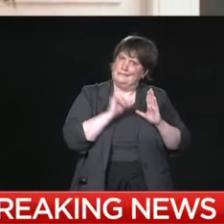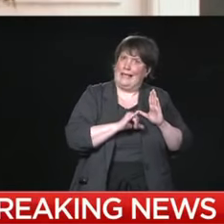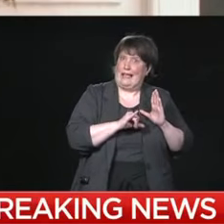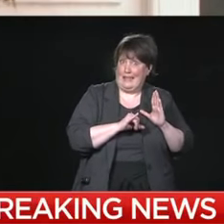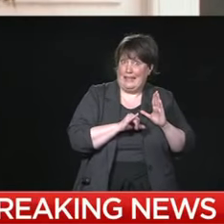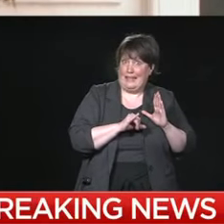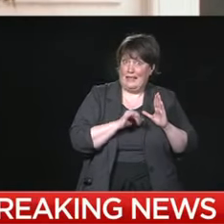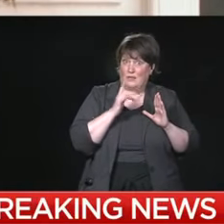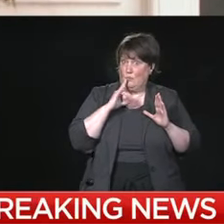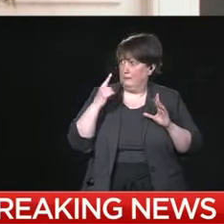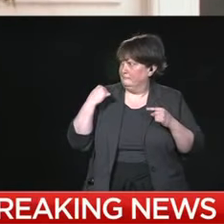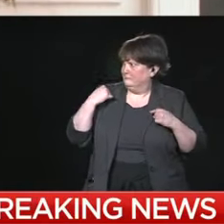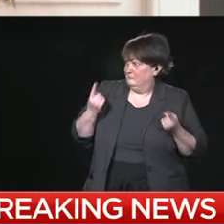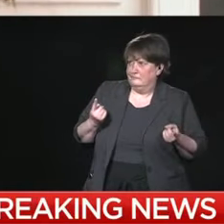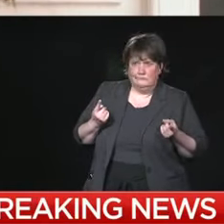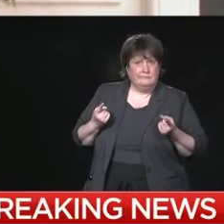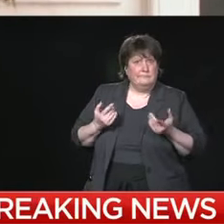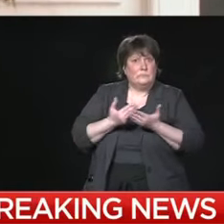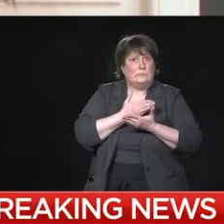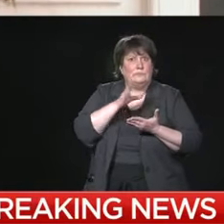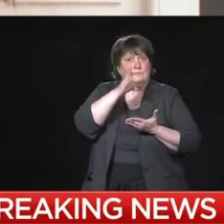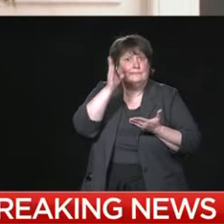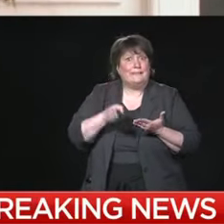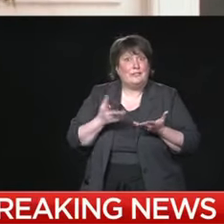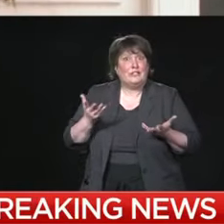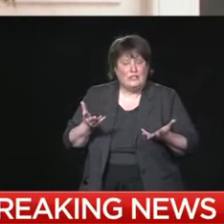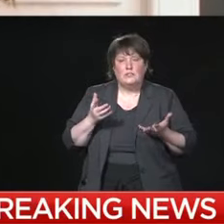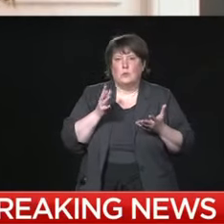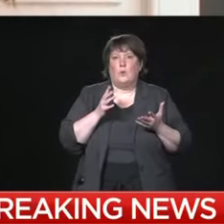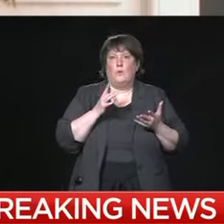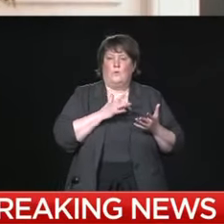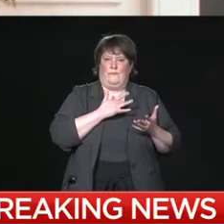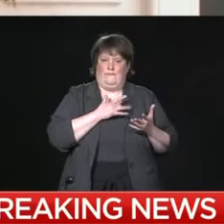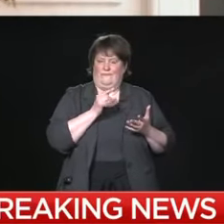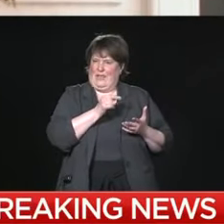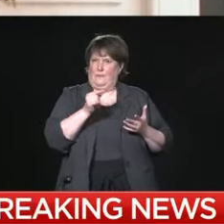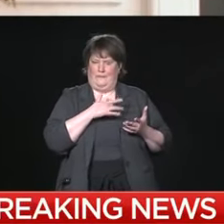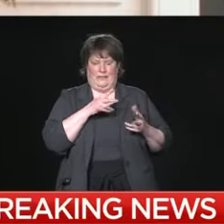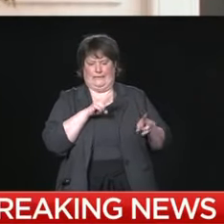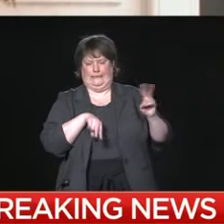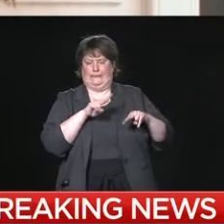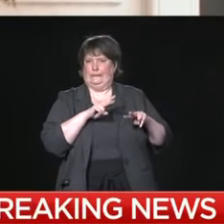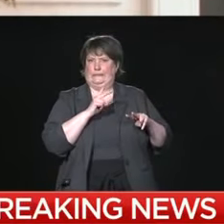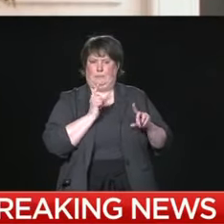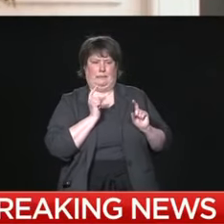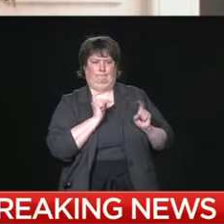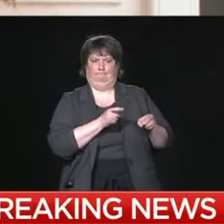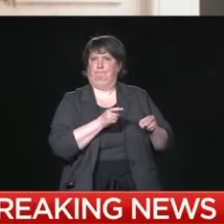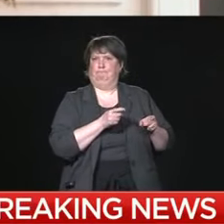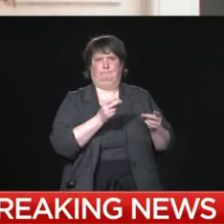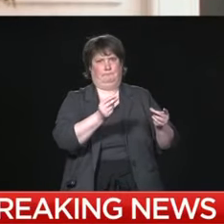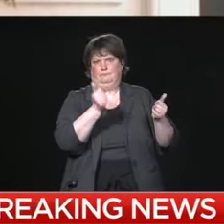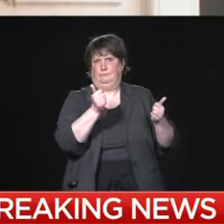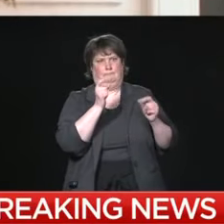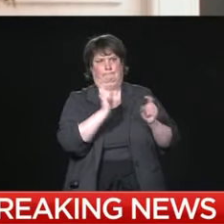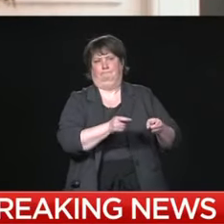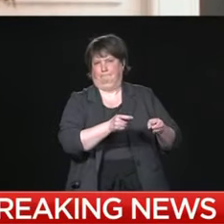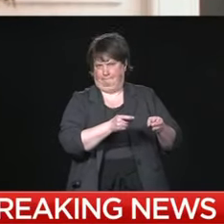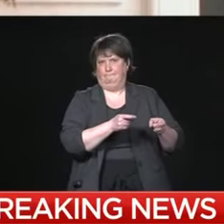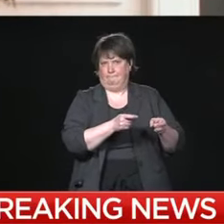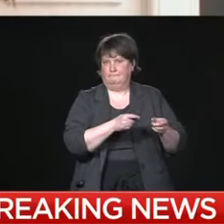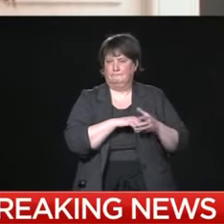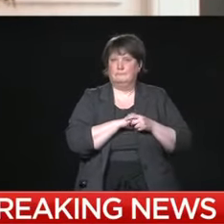situation that is unprecedented, and it was really important for us to get money into people's pockets quickly. We recognize that there